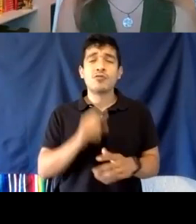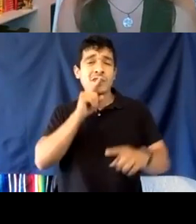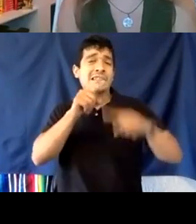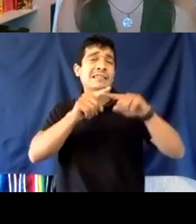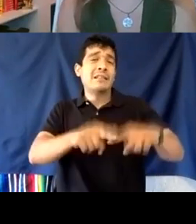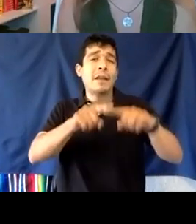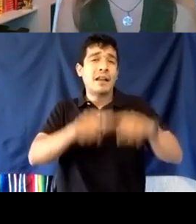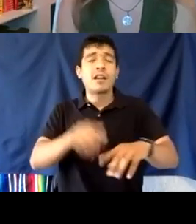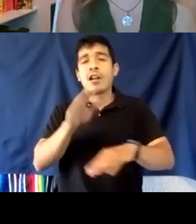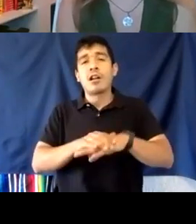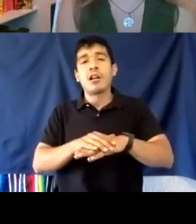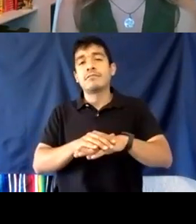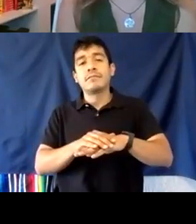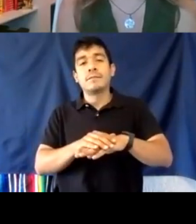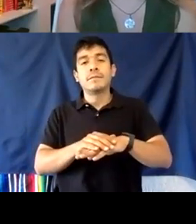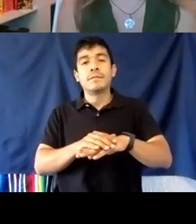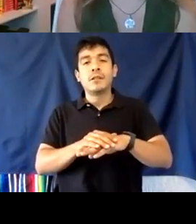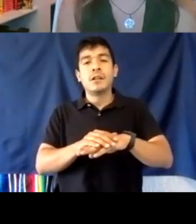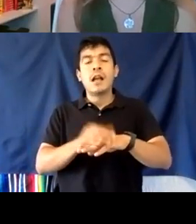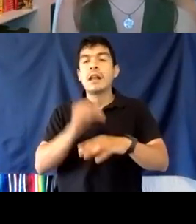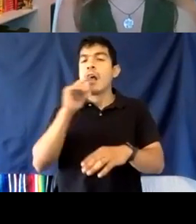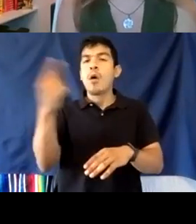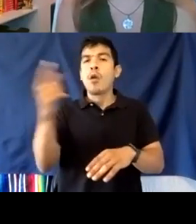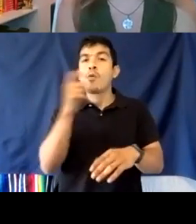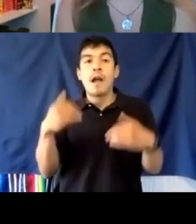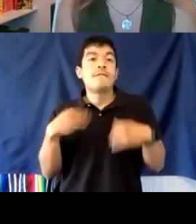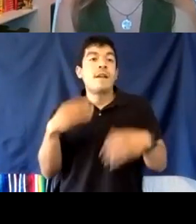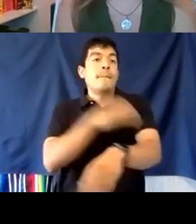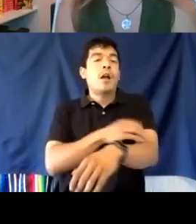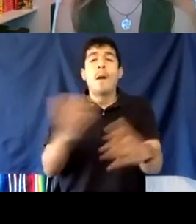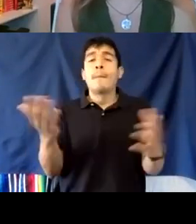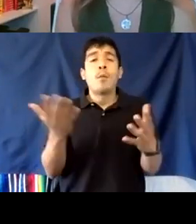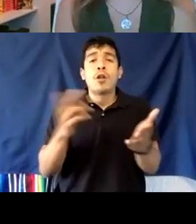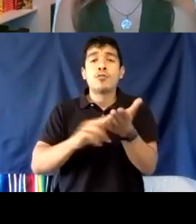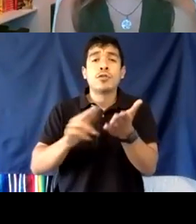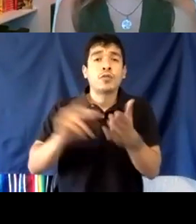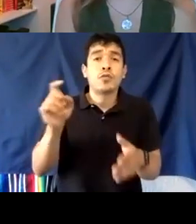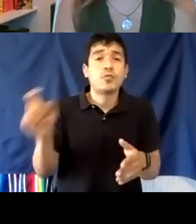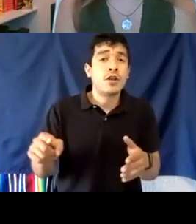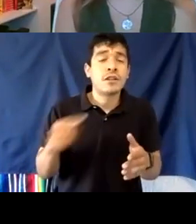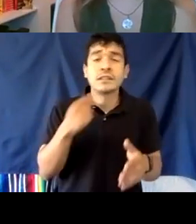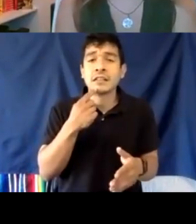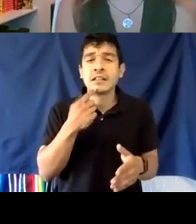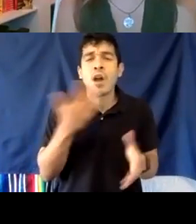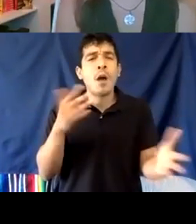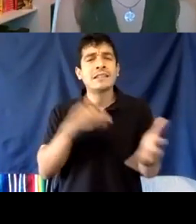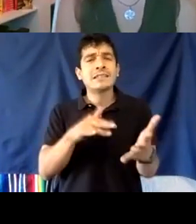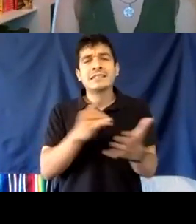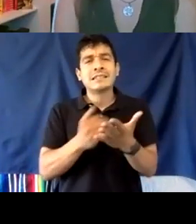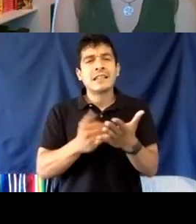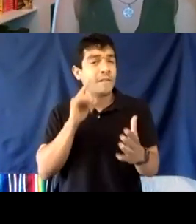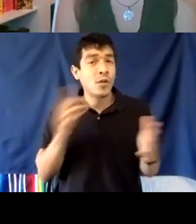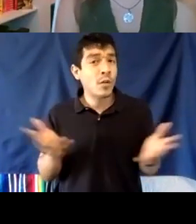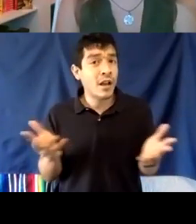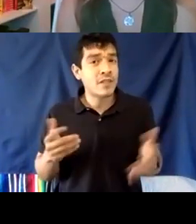entirely on not only power dynamics, but what the research question is, what the study is designed to do. So we have a couple